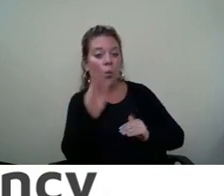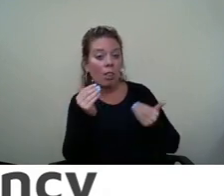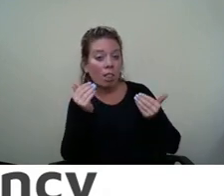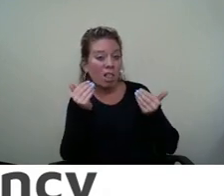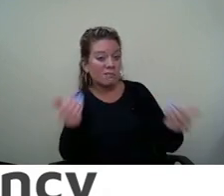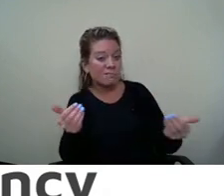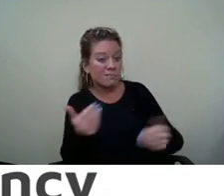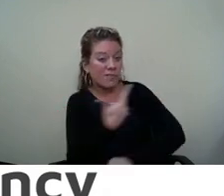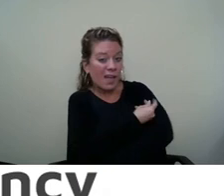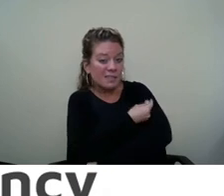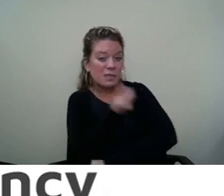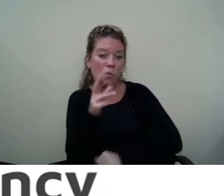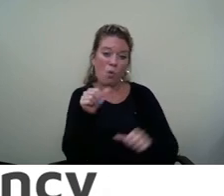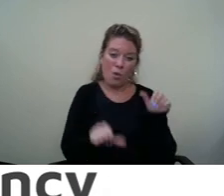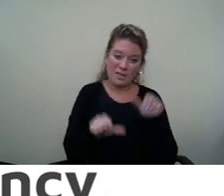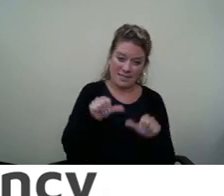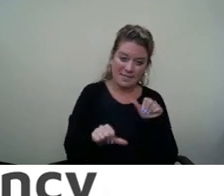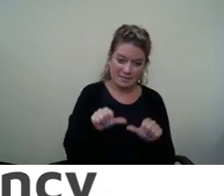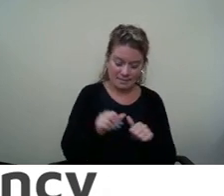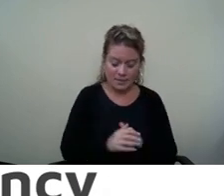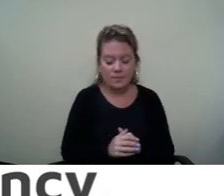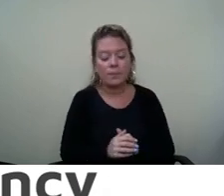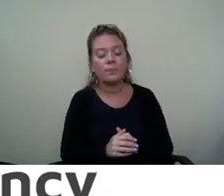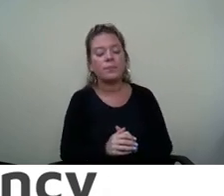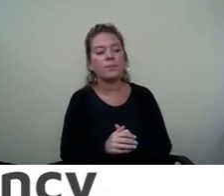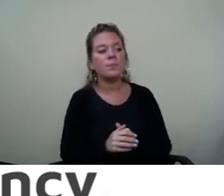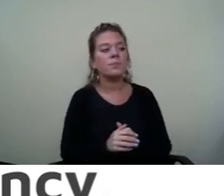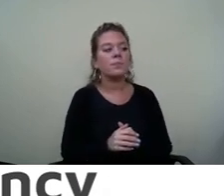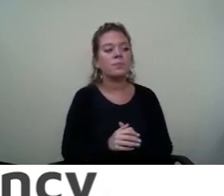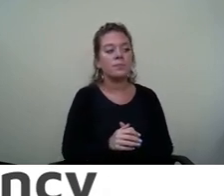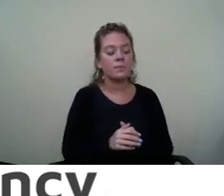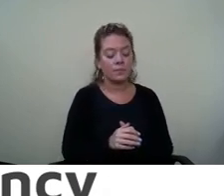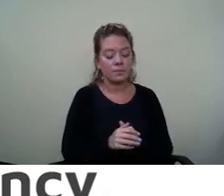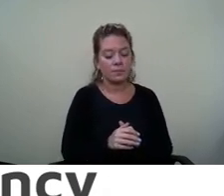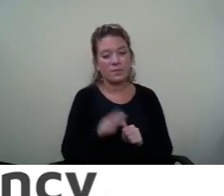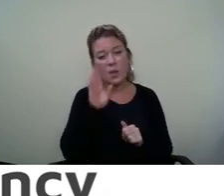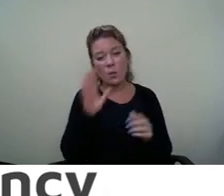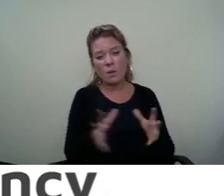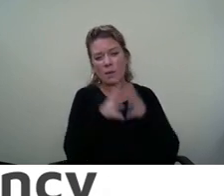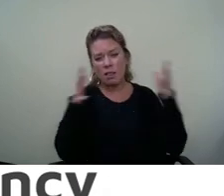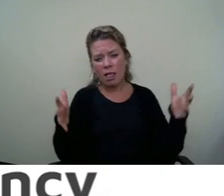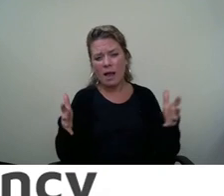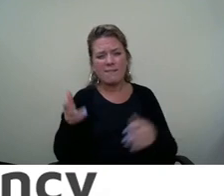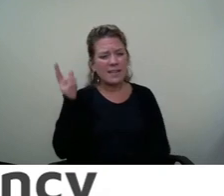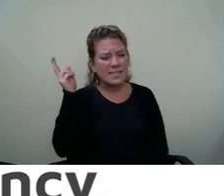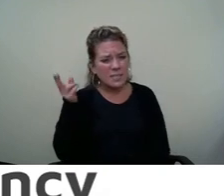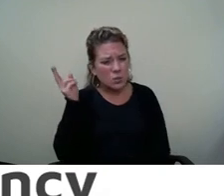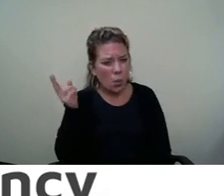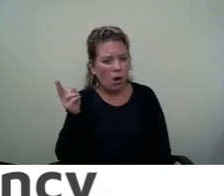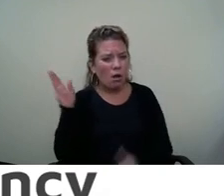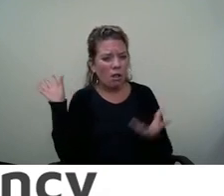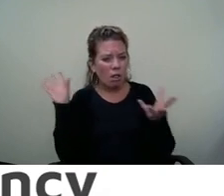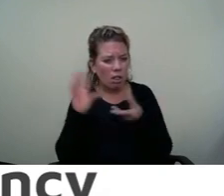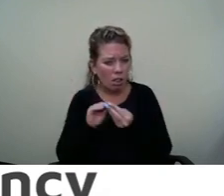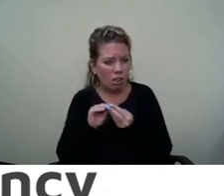be hesitant. So, and there's going to be a lot of historical